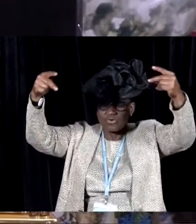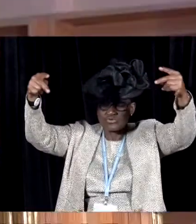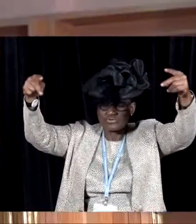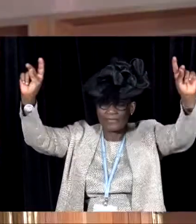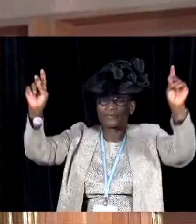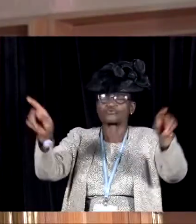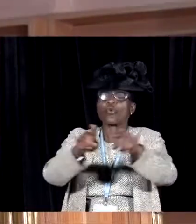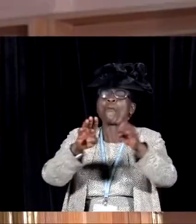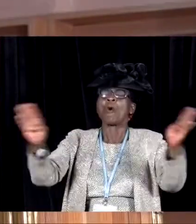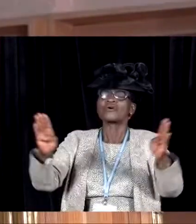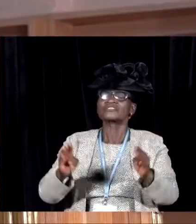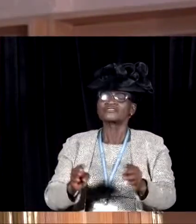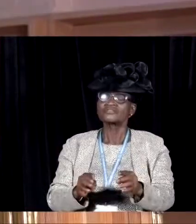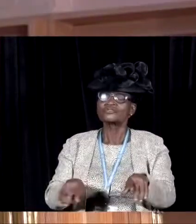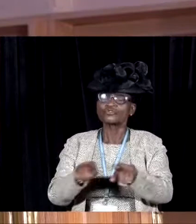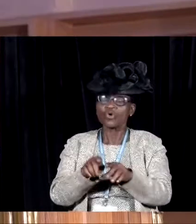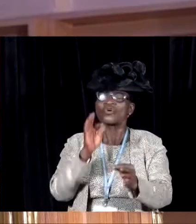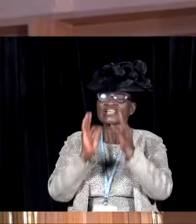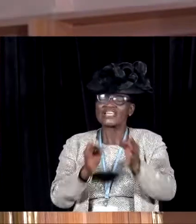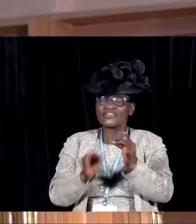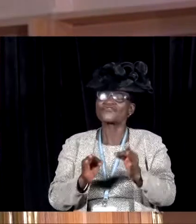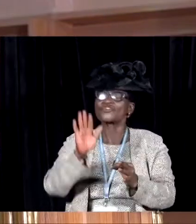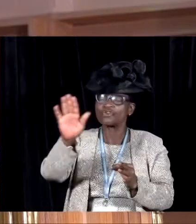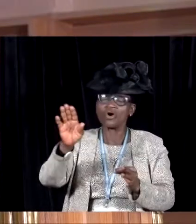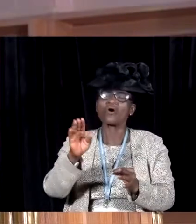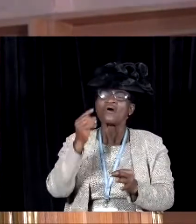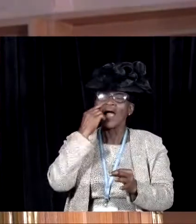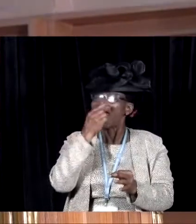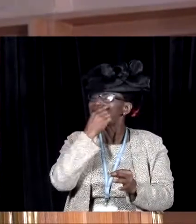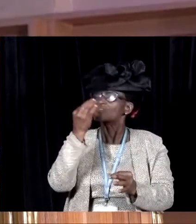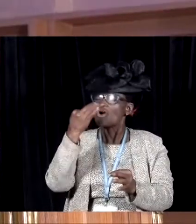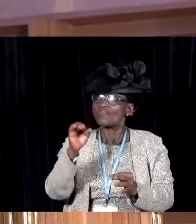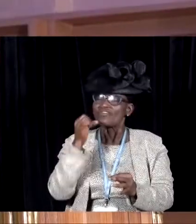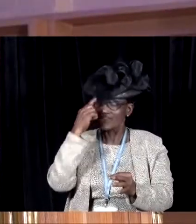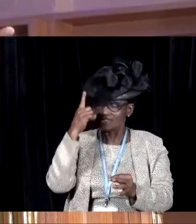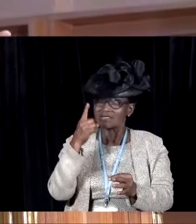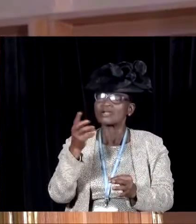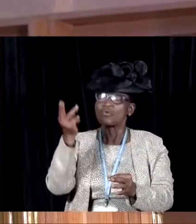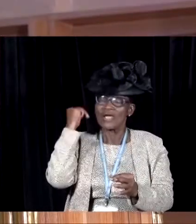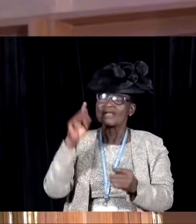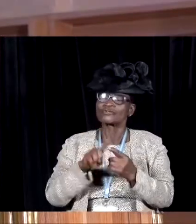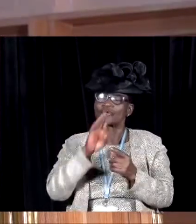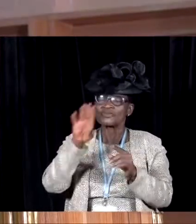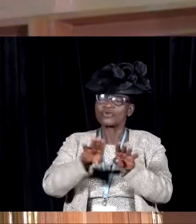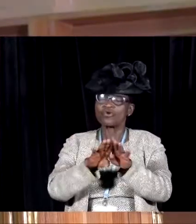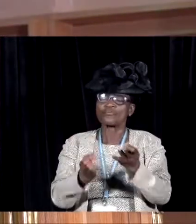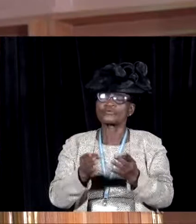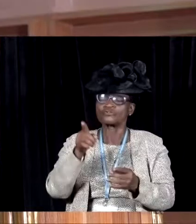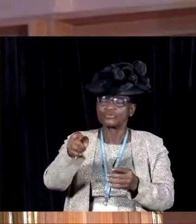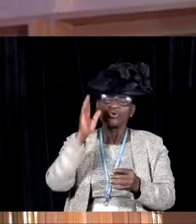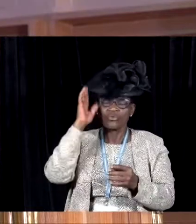In other words, if your eyes of understanding were to be opened, you will know that prosperity is